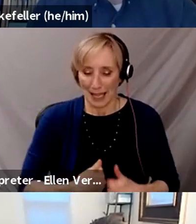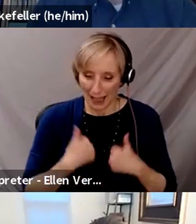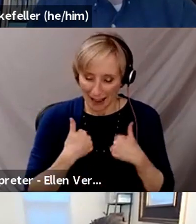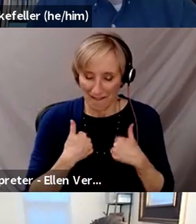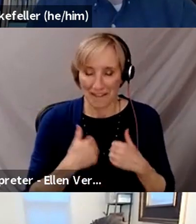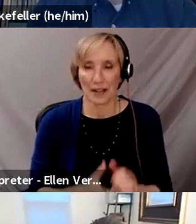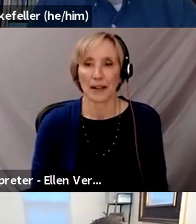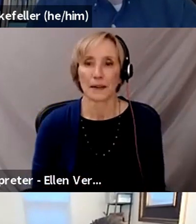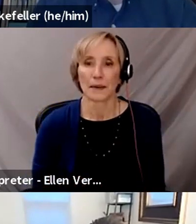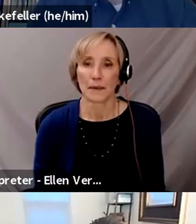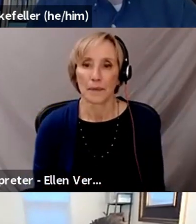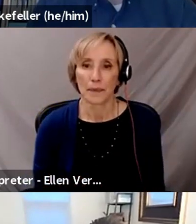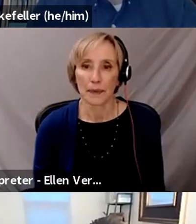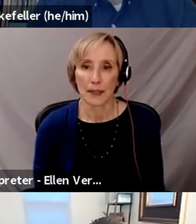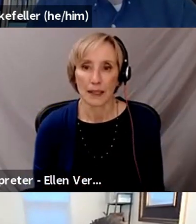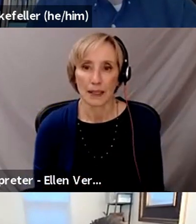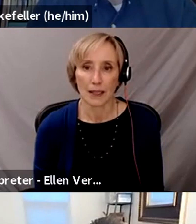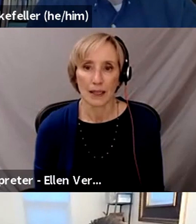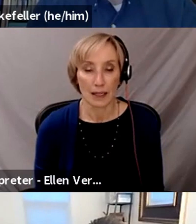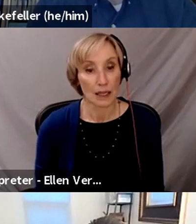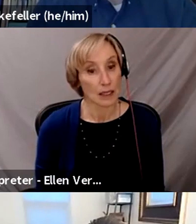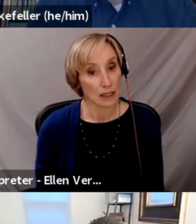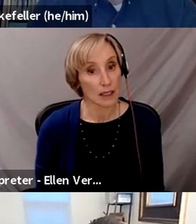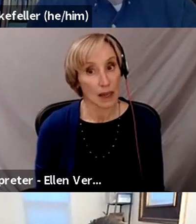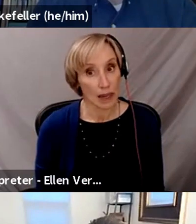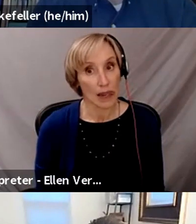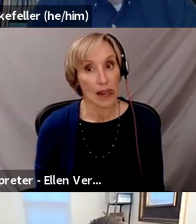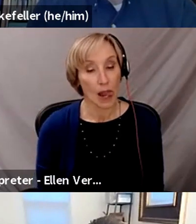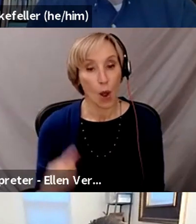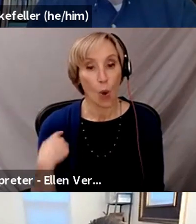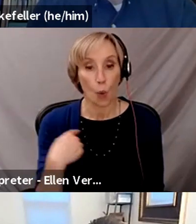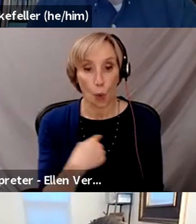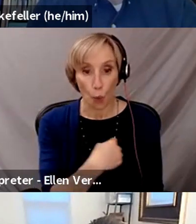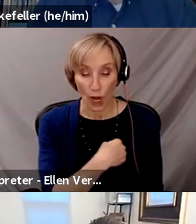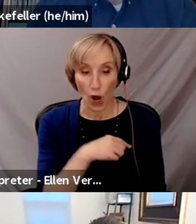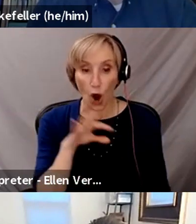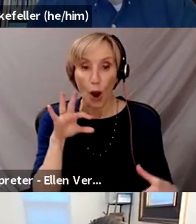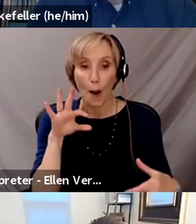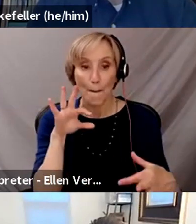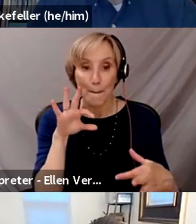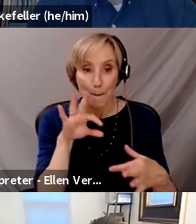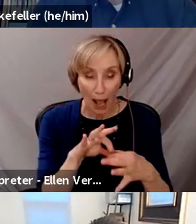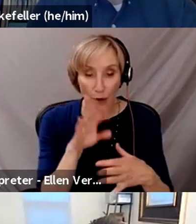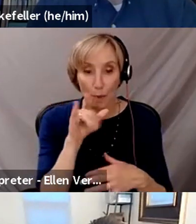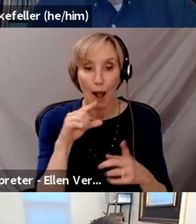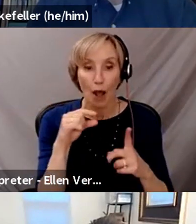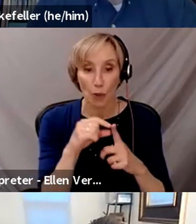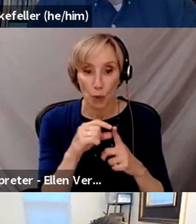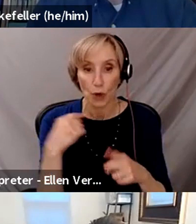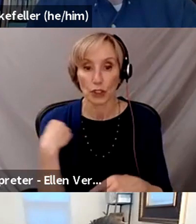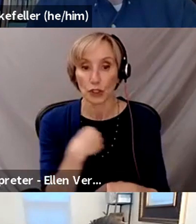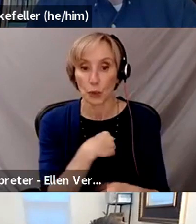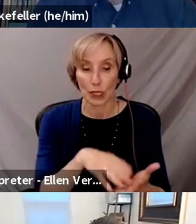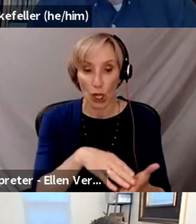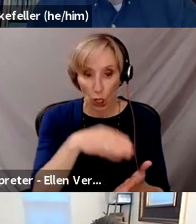saying, we are bound by the words we learn until we learn the words that we